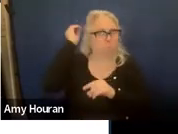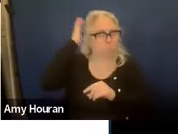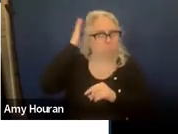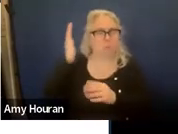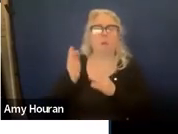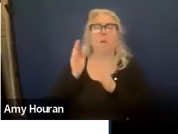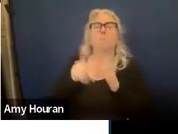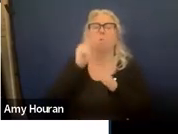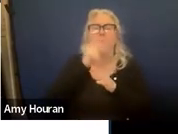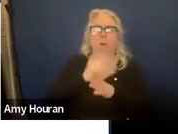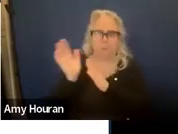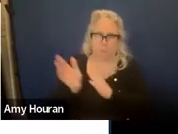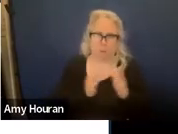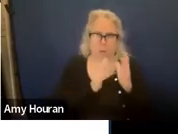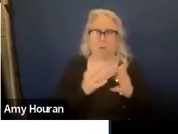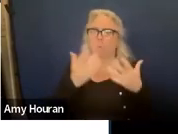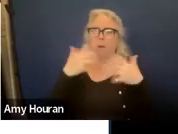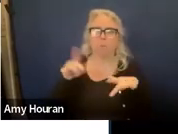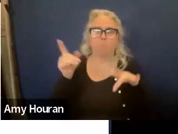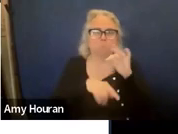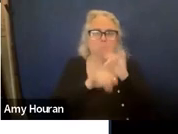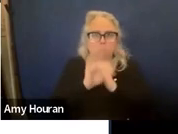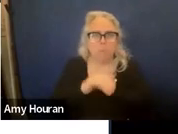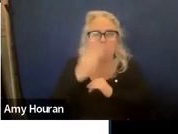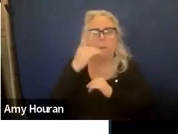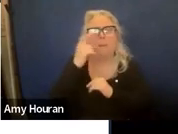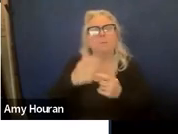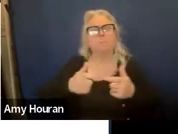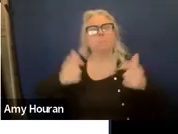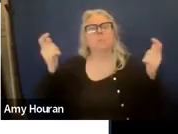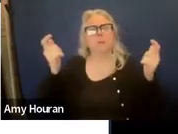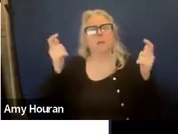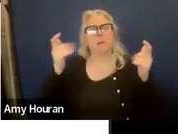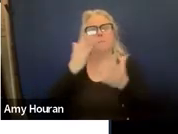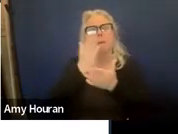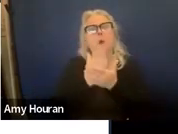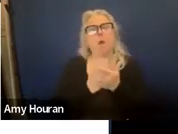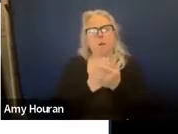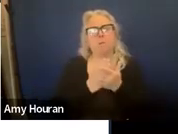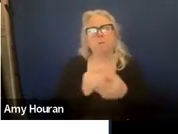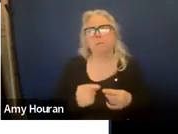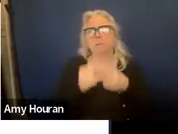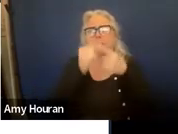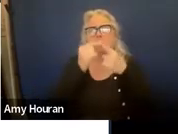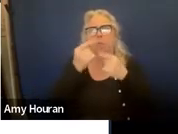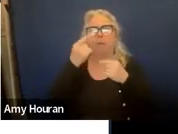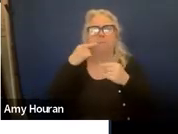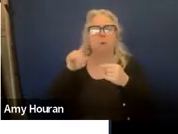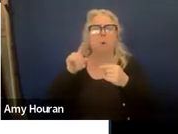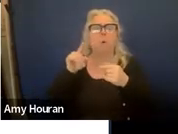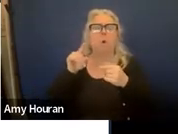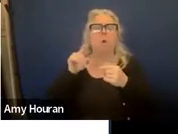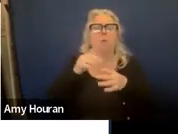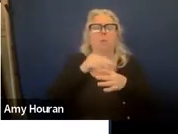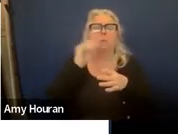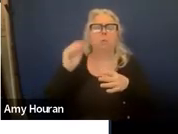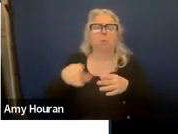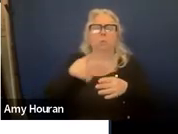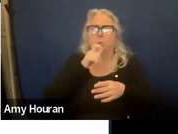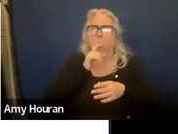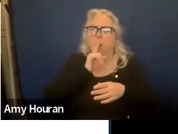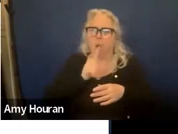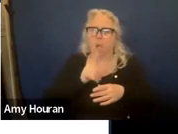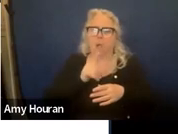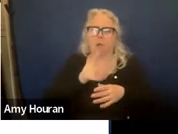to leave that out because we know that's a huge piece, especially for those students that are, you